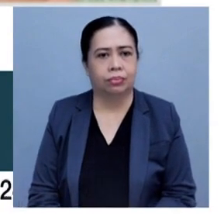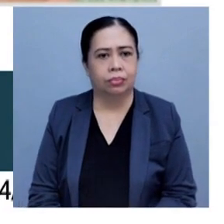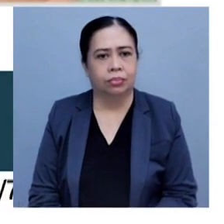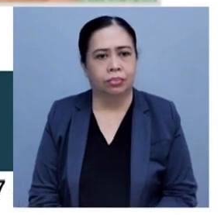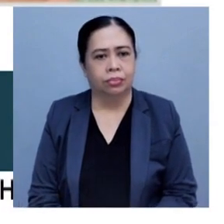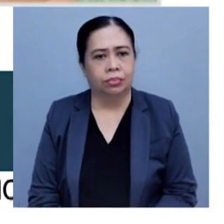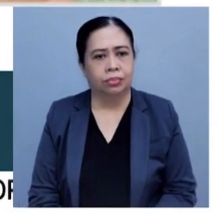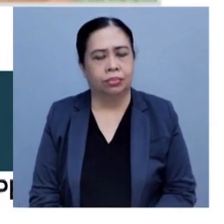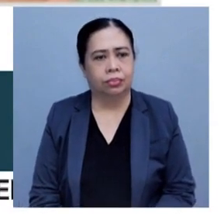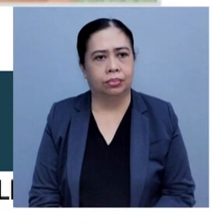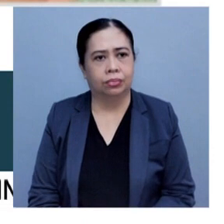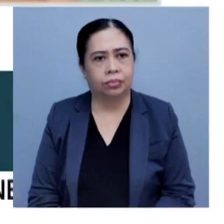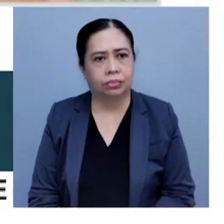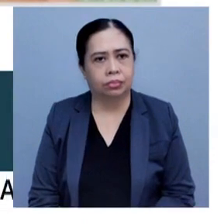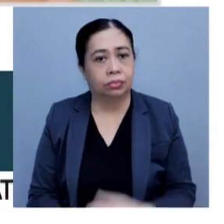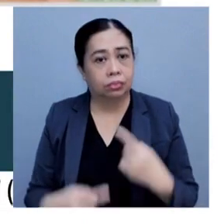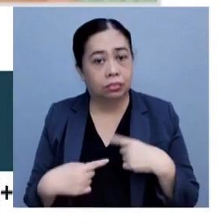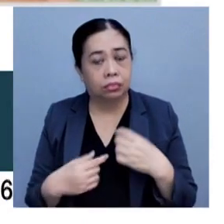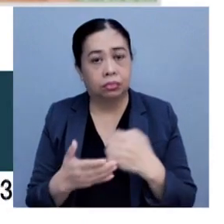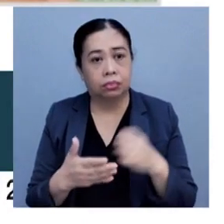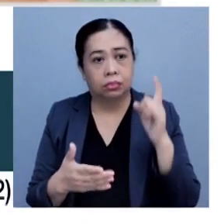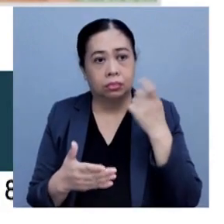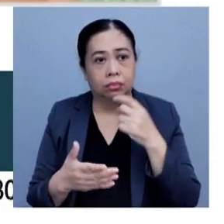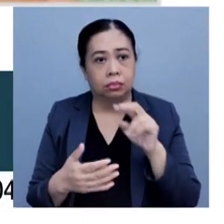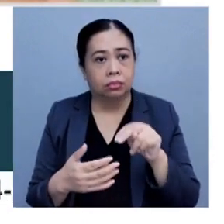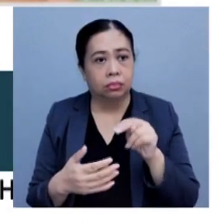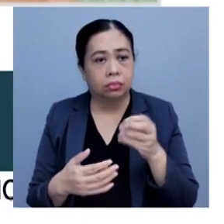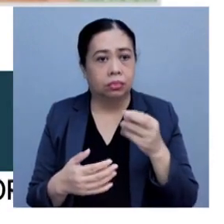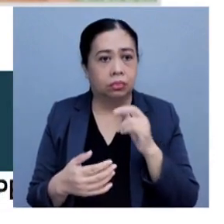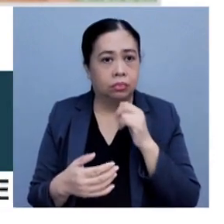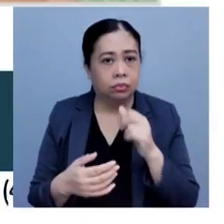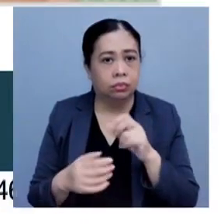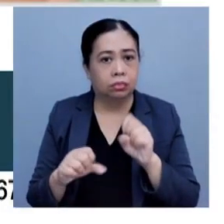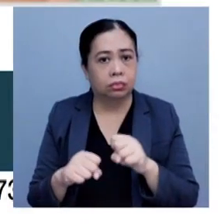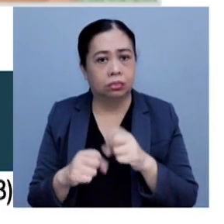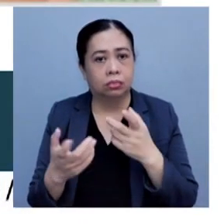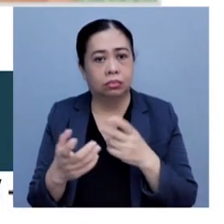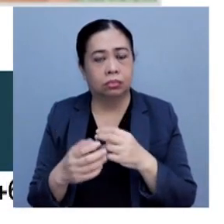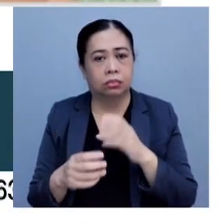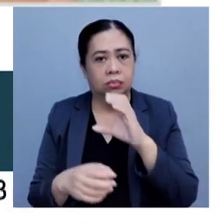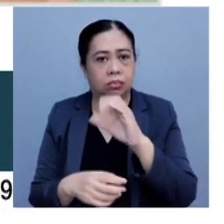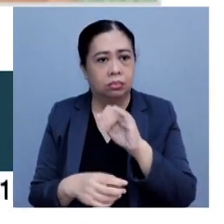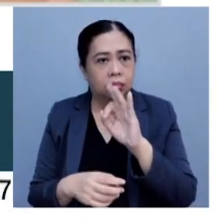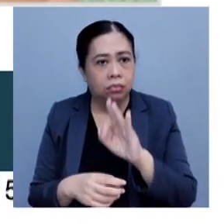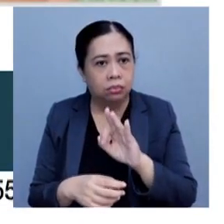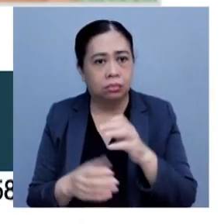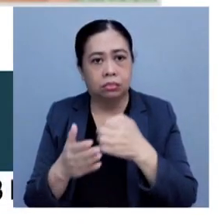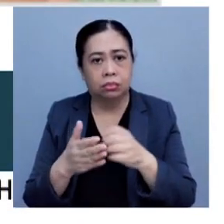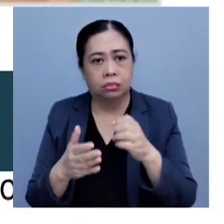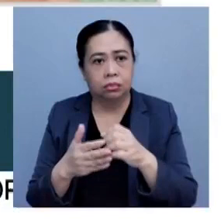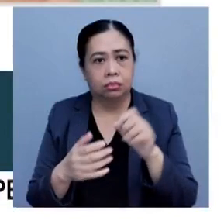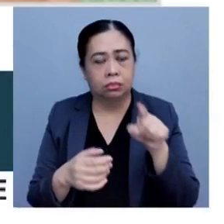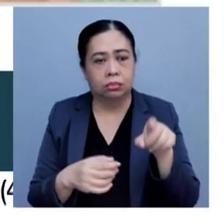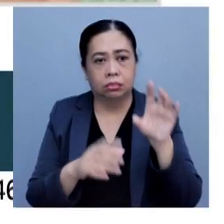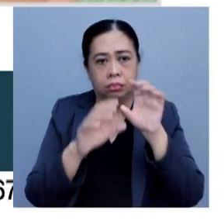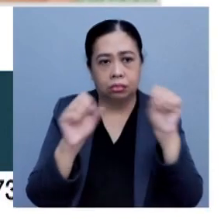government necessary or not? Confidential expenditures of the government, of the president, or the confidential